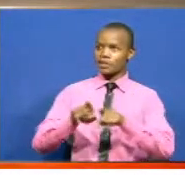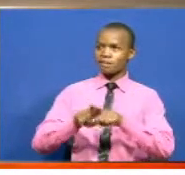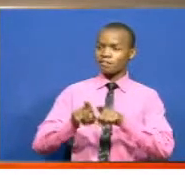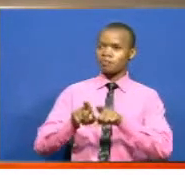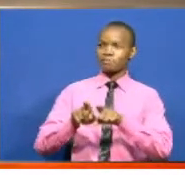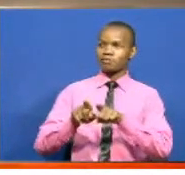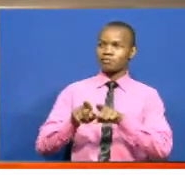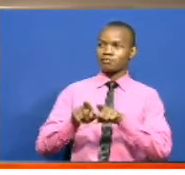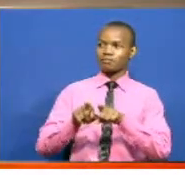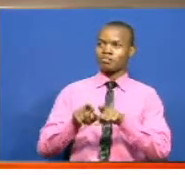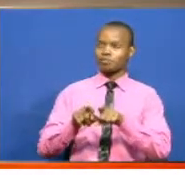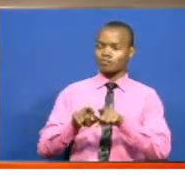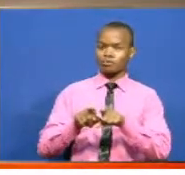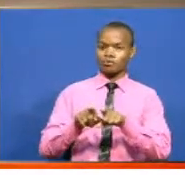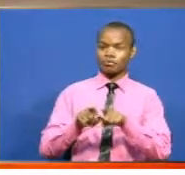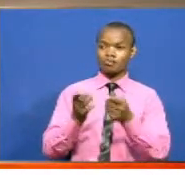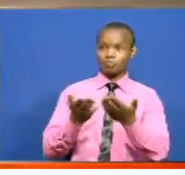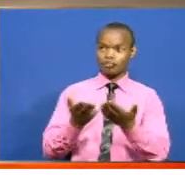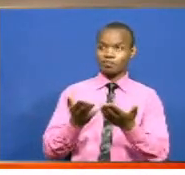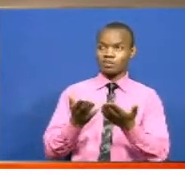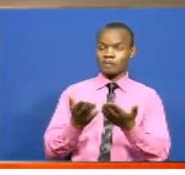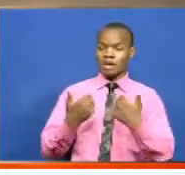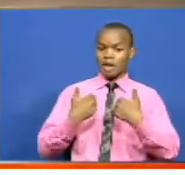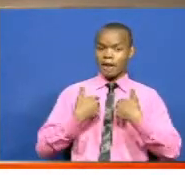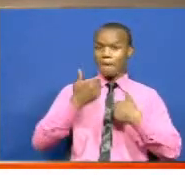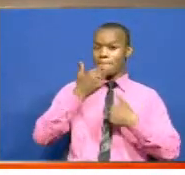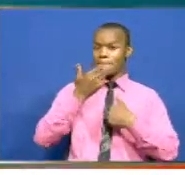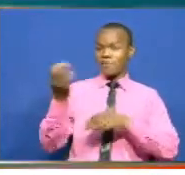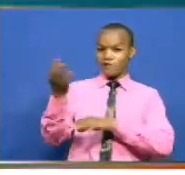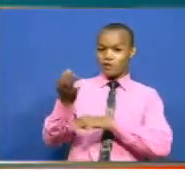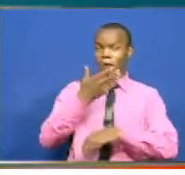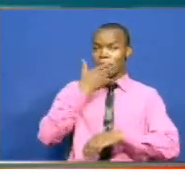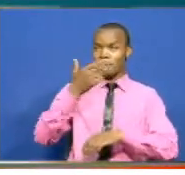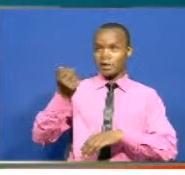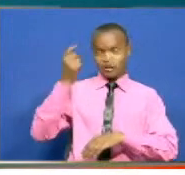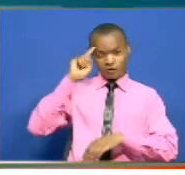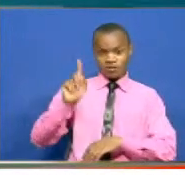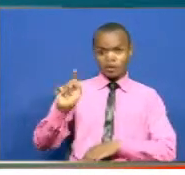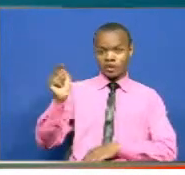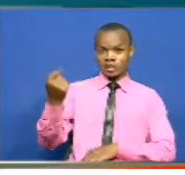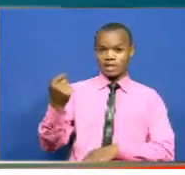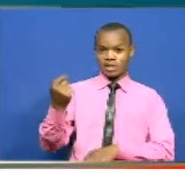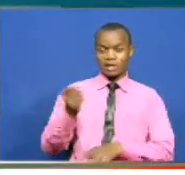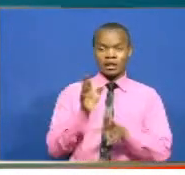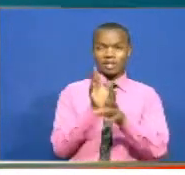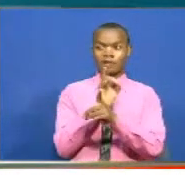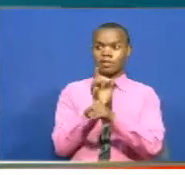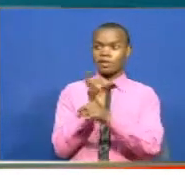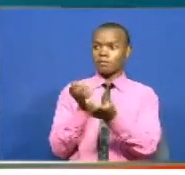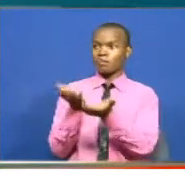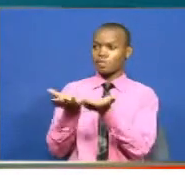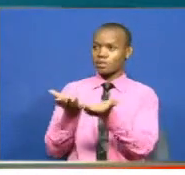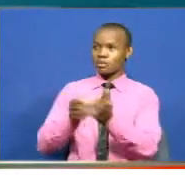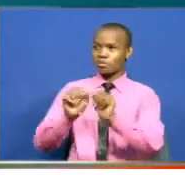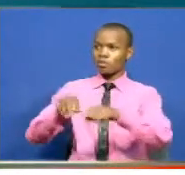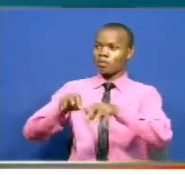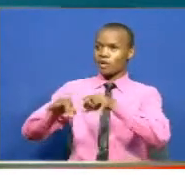And therefore, there is a brighter future for Kenya. That's the way I see, for multiple reasons, which I'm going to explain